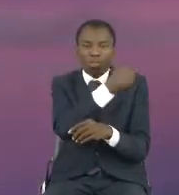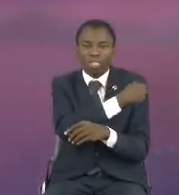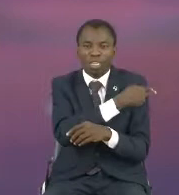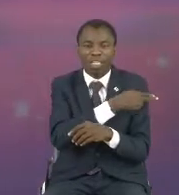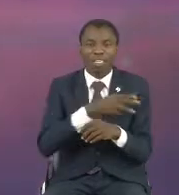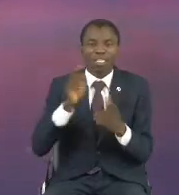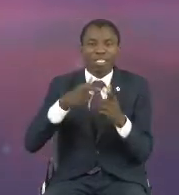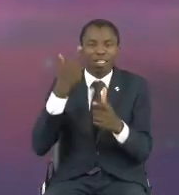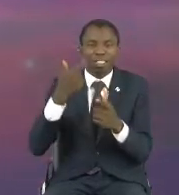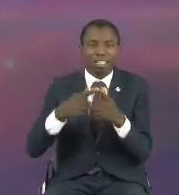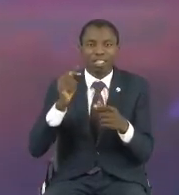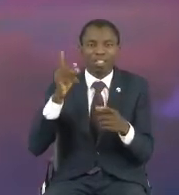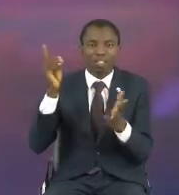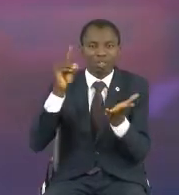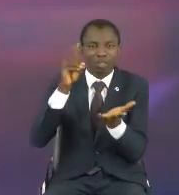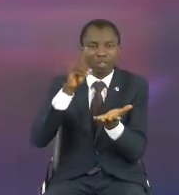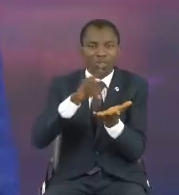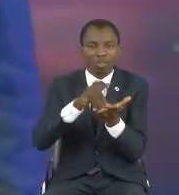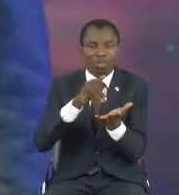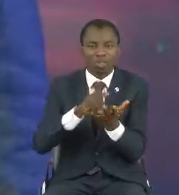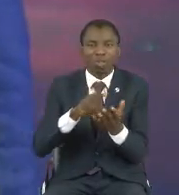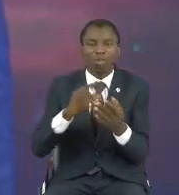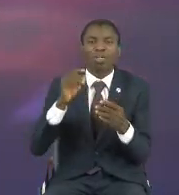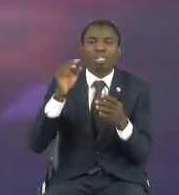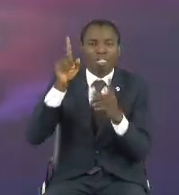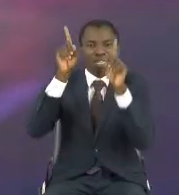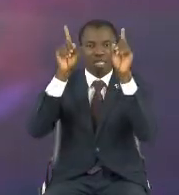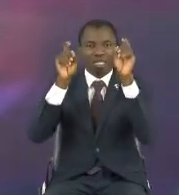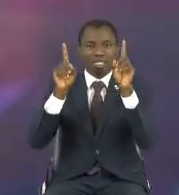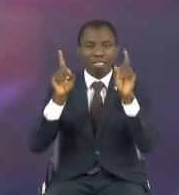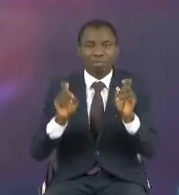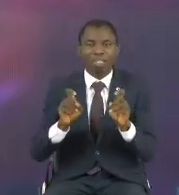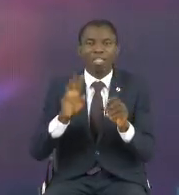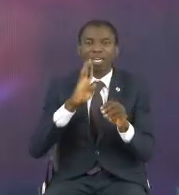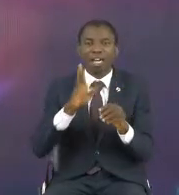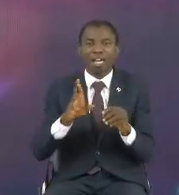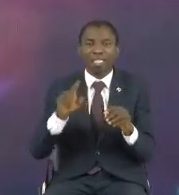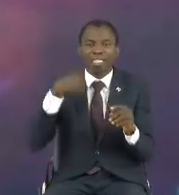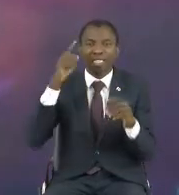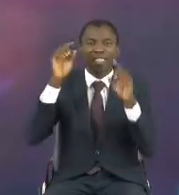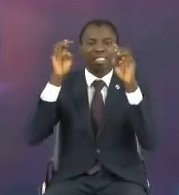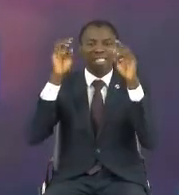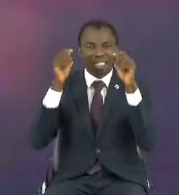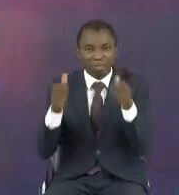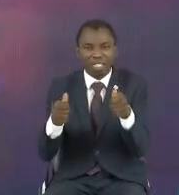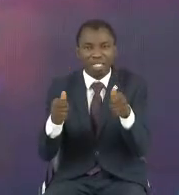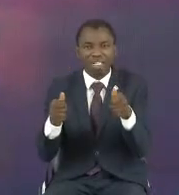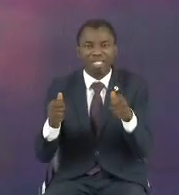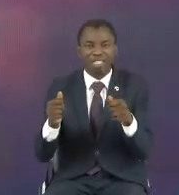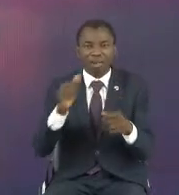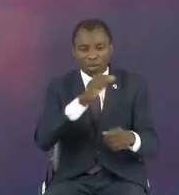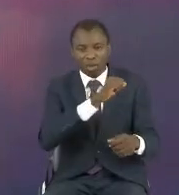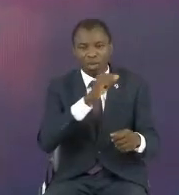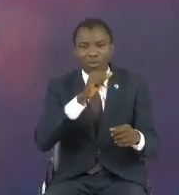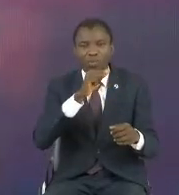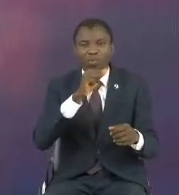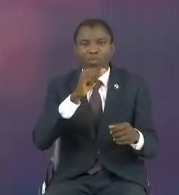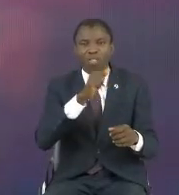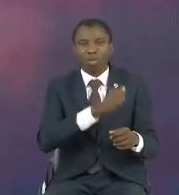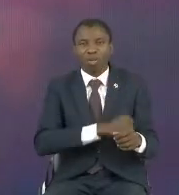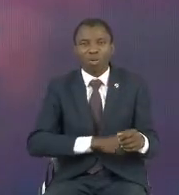her and they said immediately an operation must be